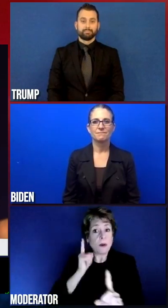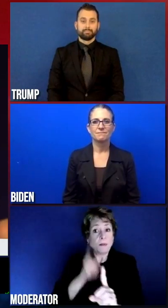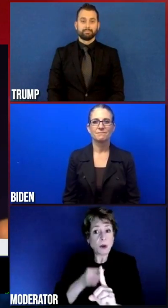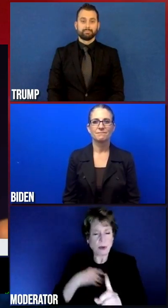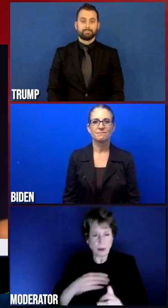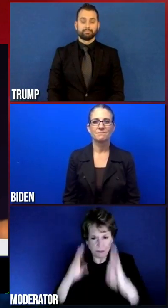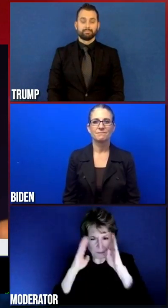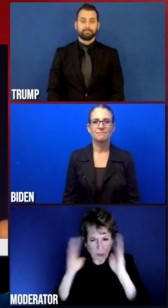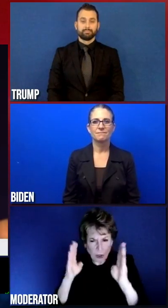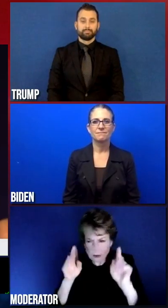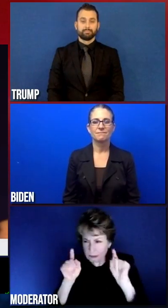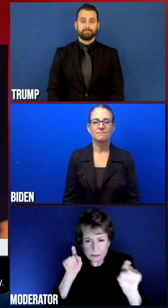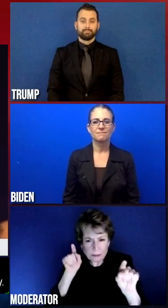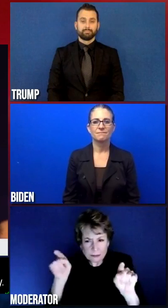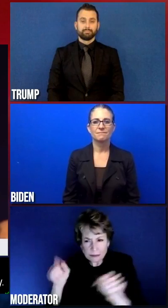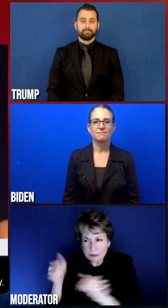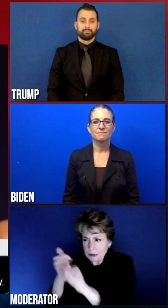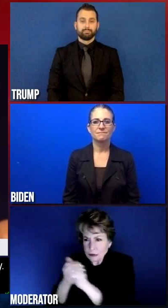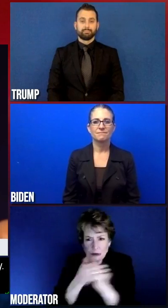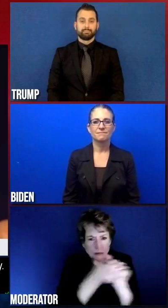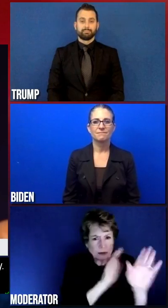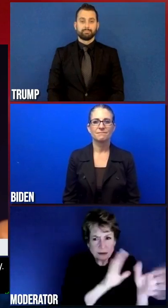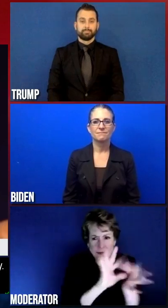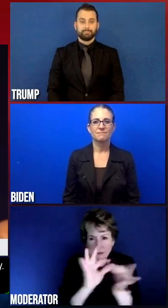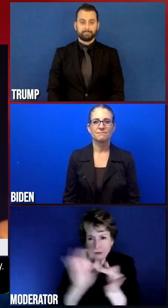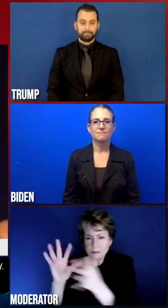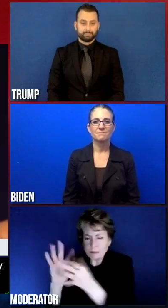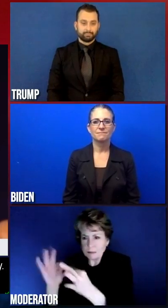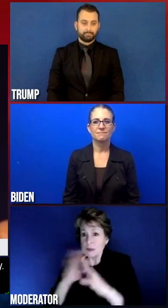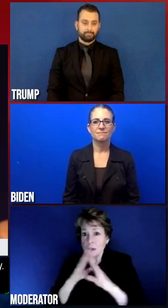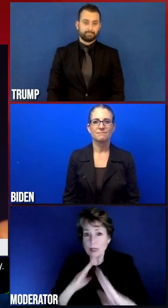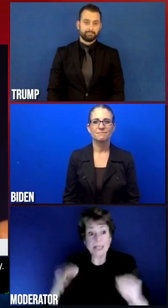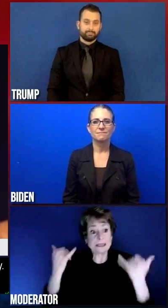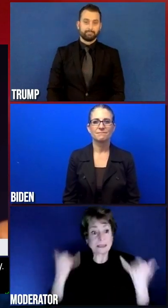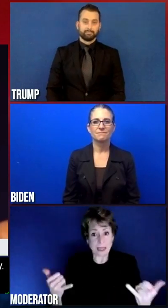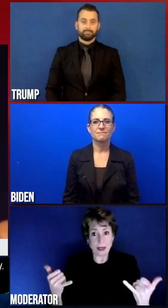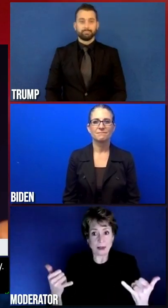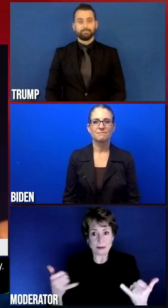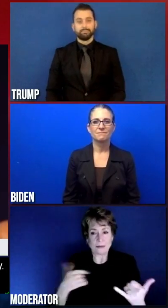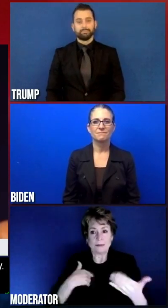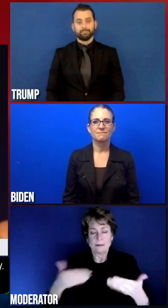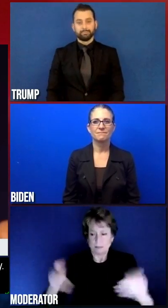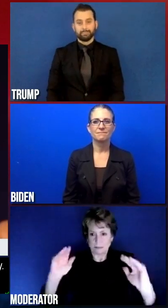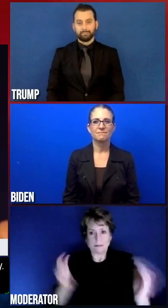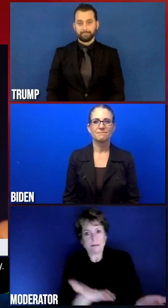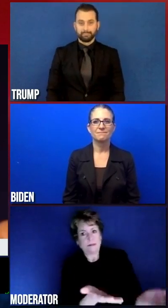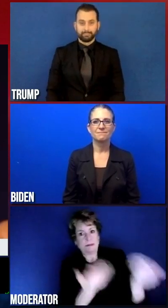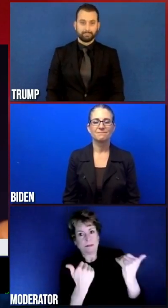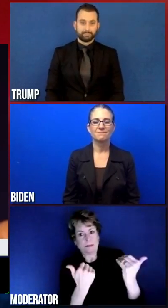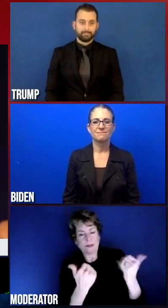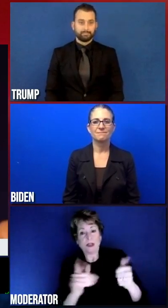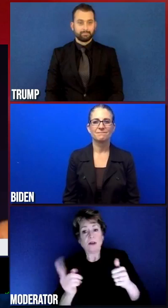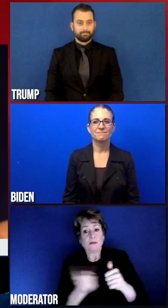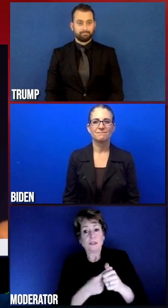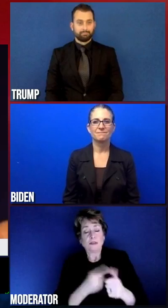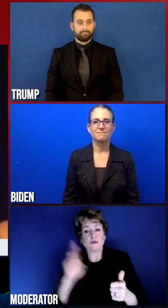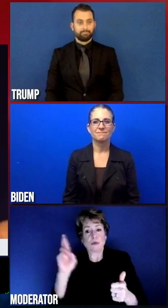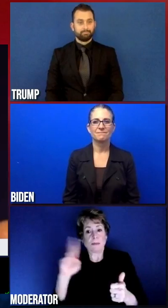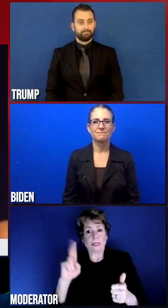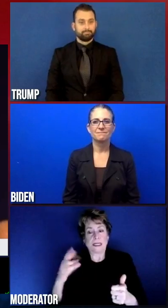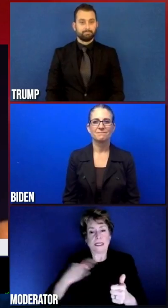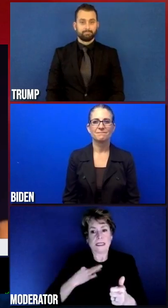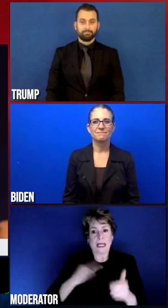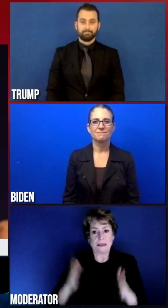right now, as we welcome the Republican nominee, President Trump, and the Democratic nominee, Vice President Biden.